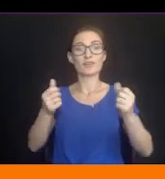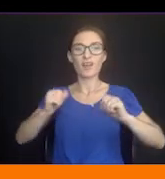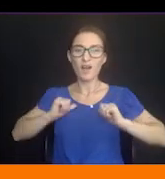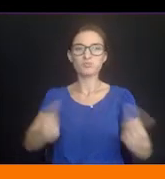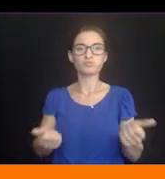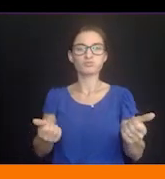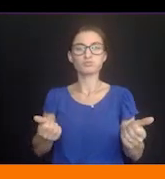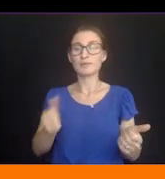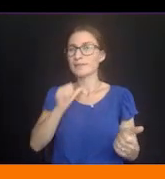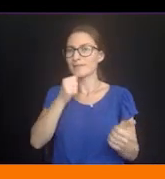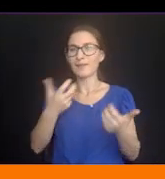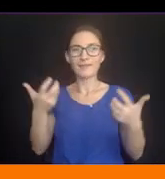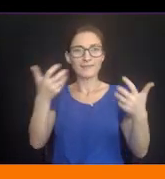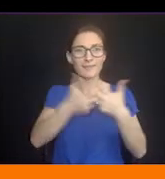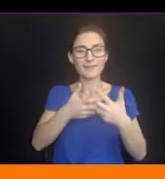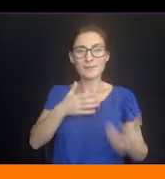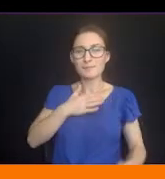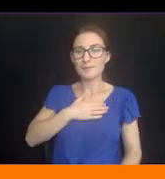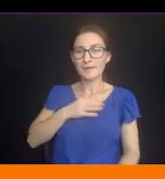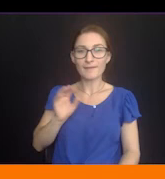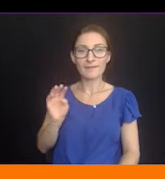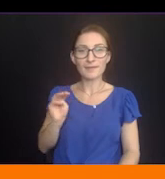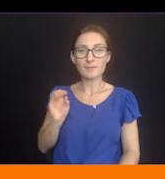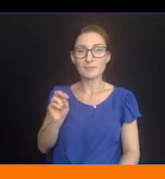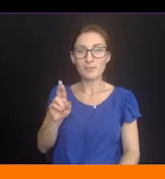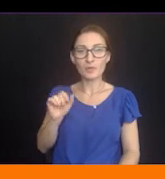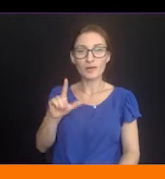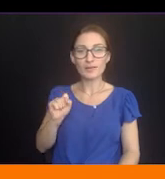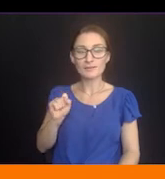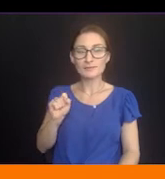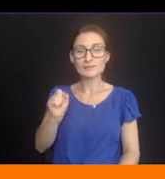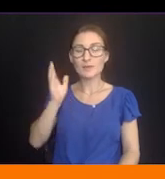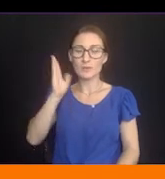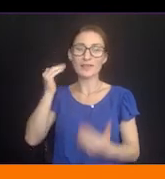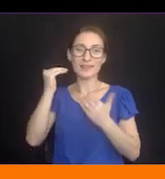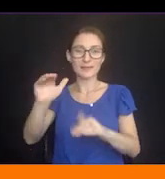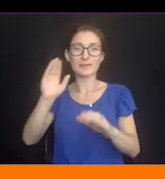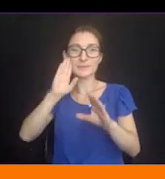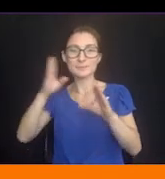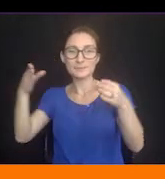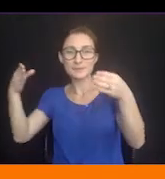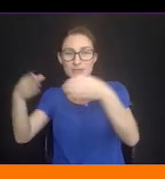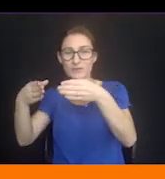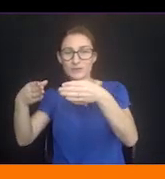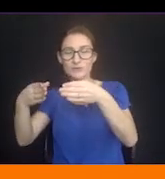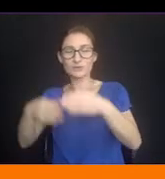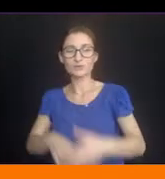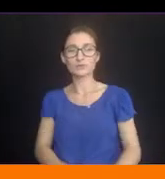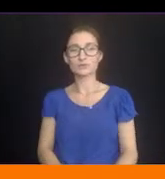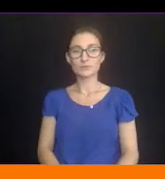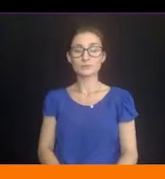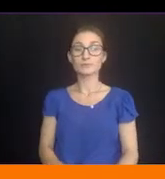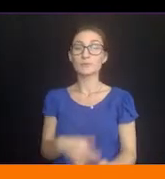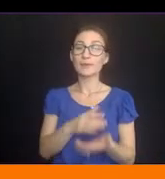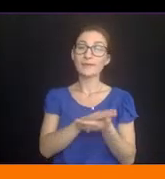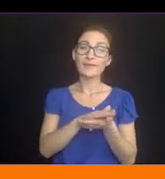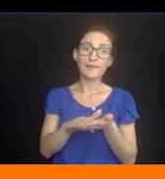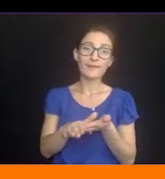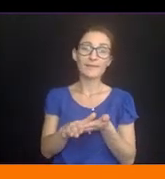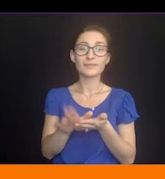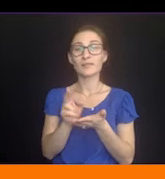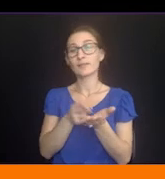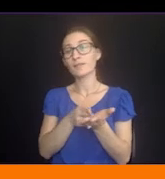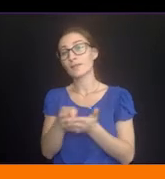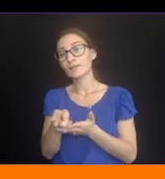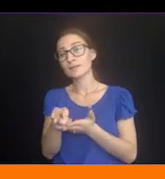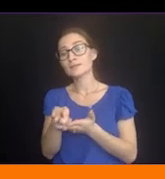for instance, when I was driving aggressively and I would think, oh, that's not my morality to do that, it would kind of naturally kind of limit